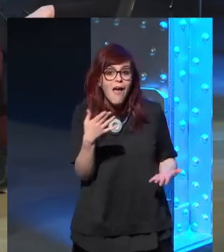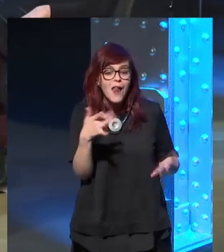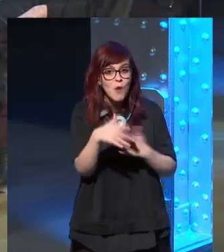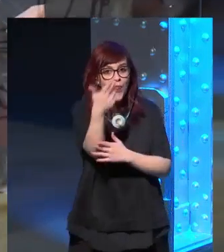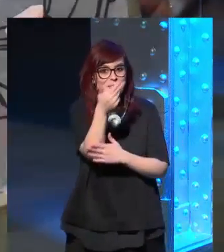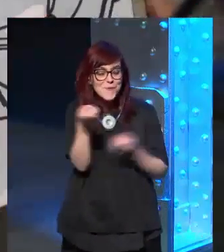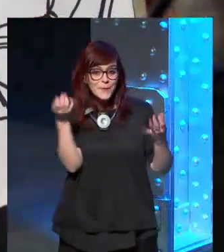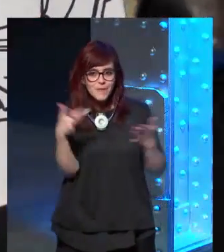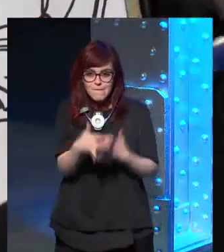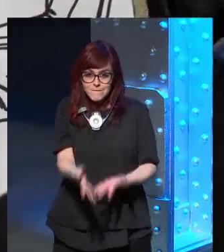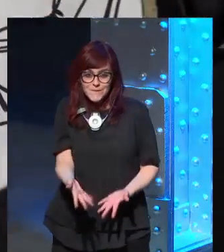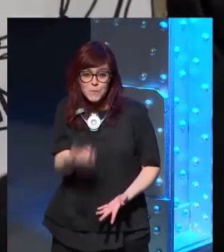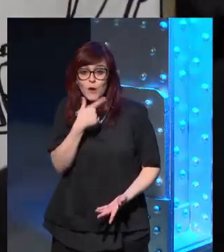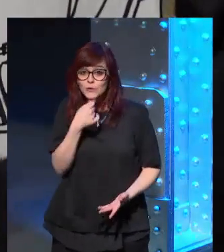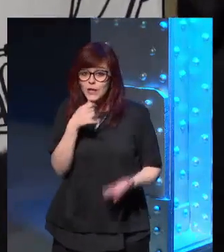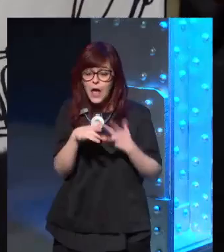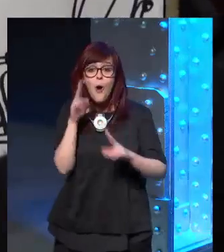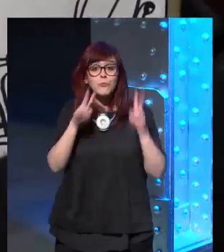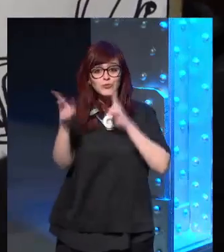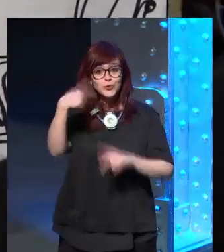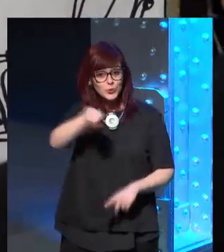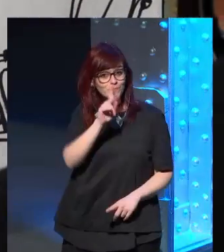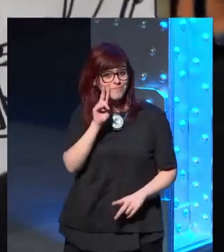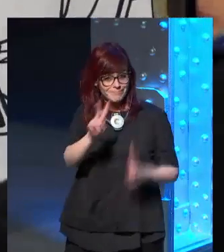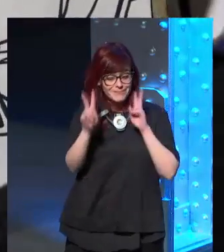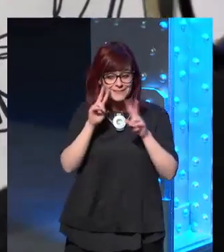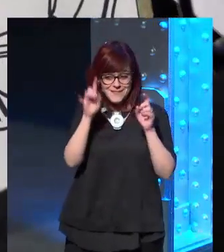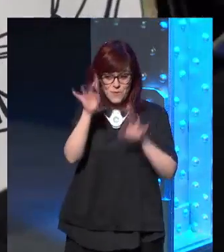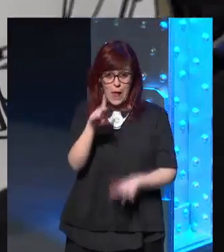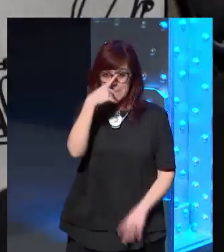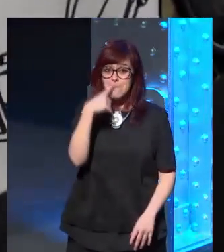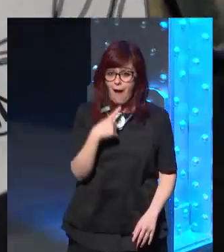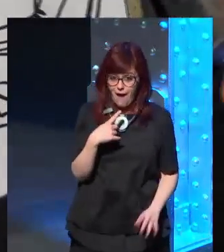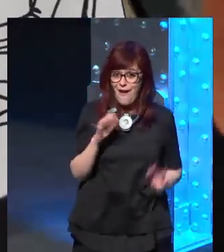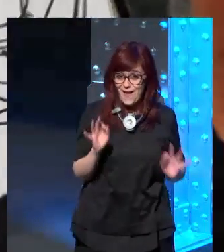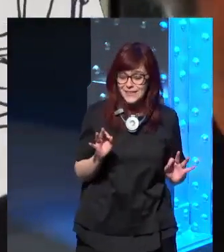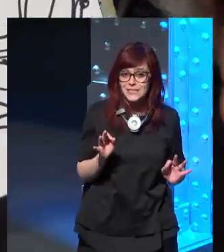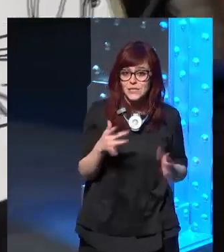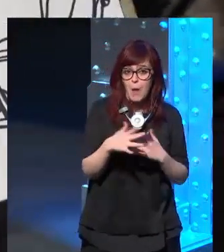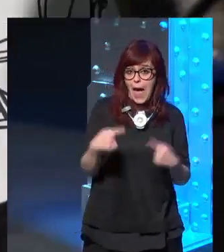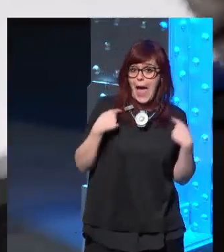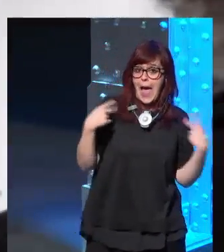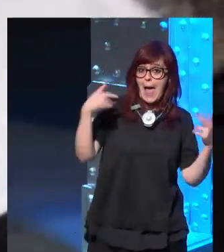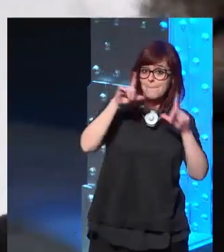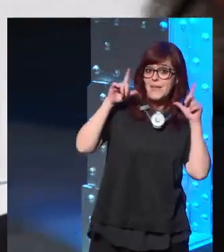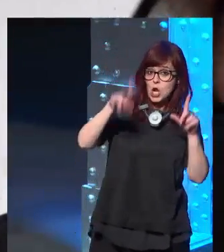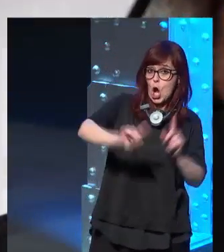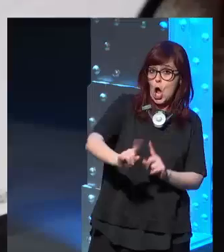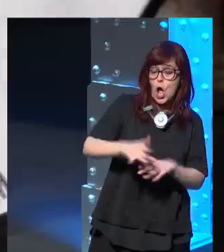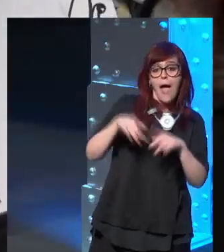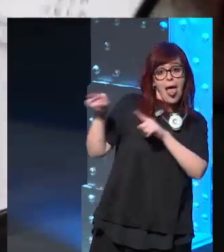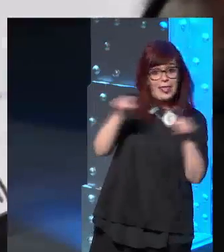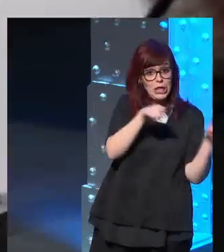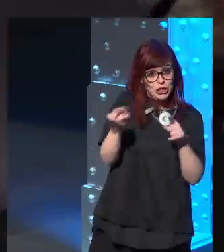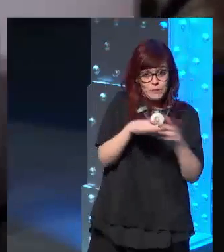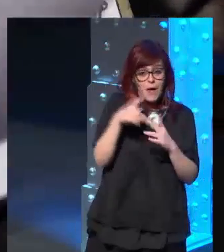Let's just check out what Enrique is doing with his drawings. I would like you to see yourselves as Enrique has drawn you, but